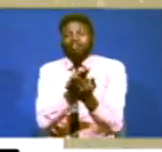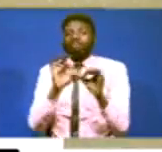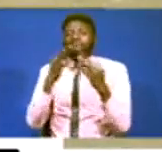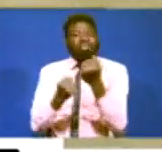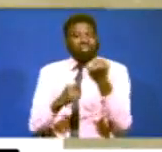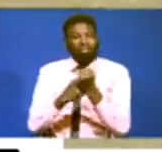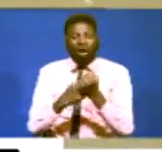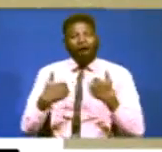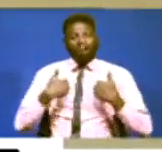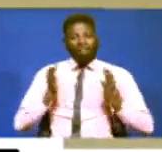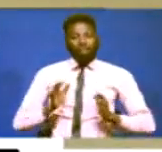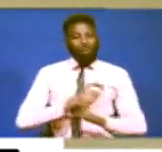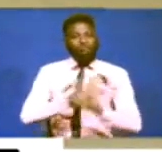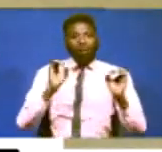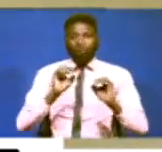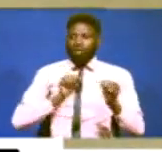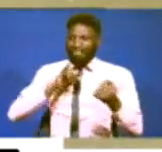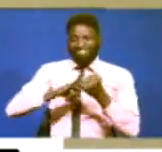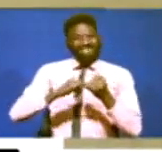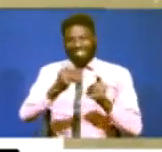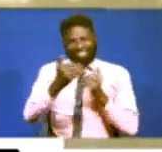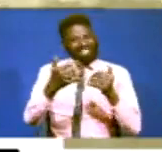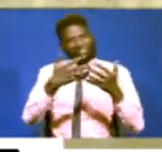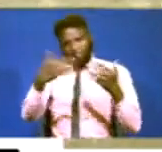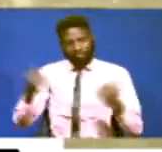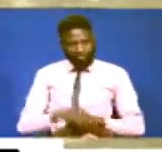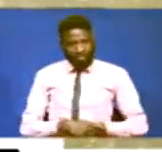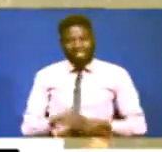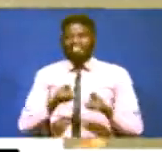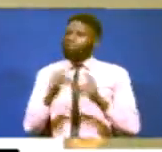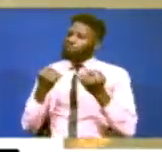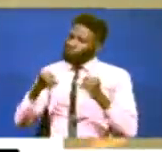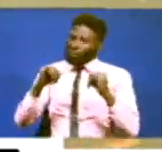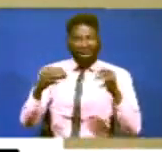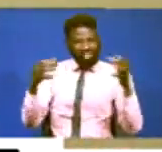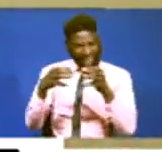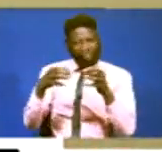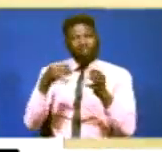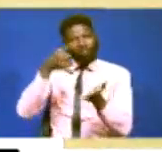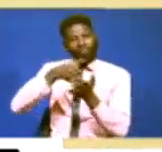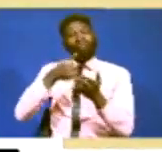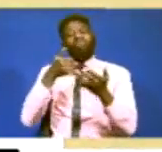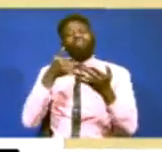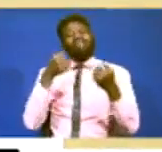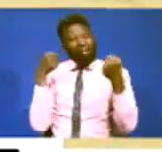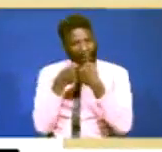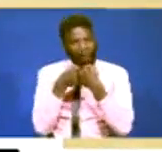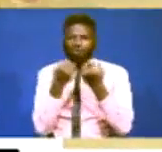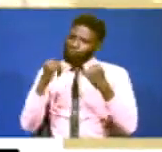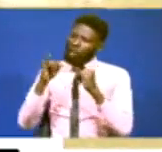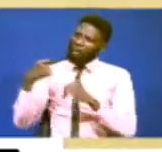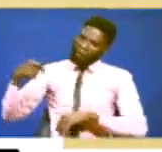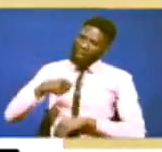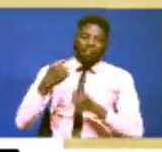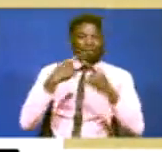seek accident compensation from the insurance company of the vehicle involved proved futile. Ambrose chose